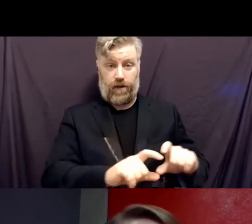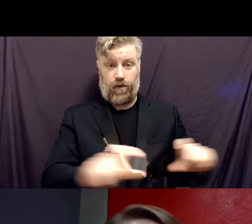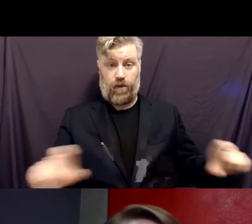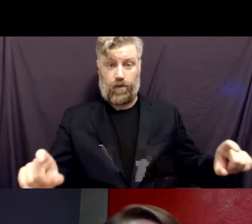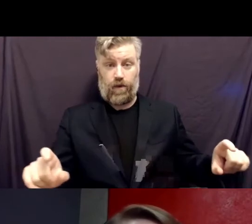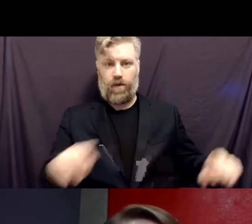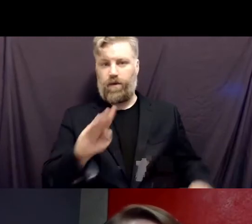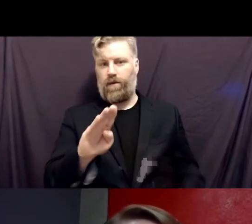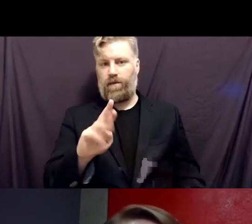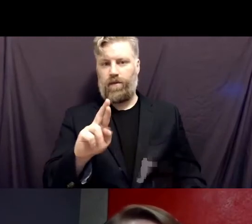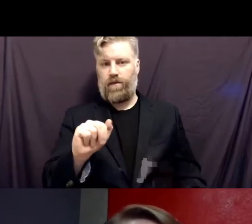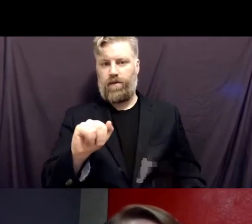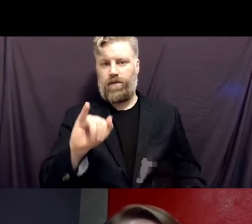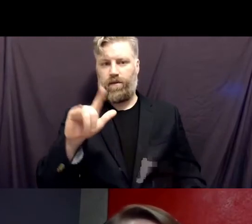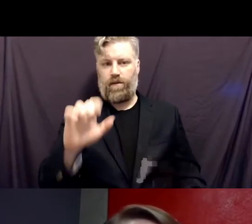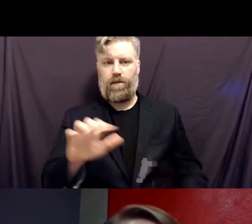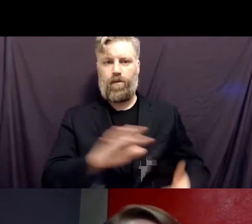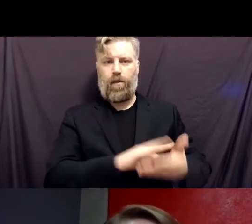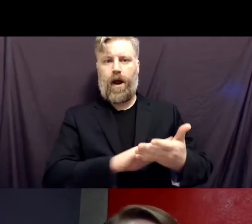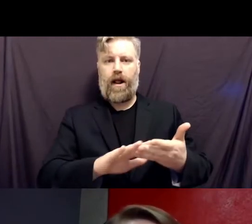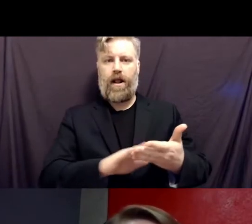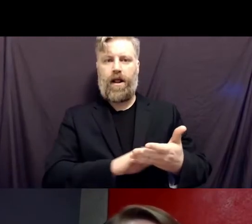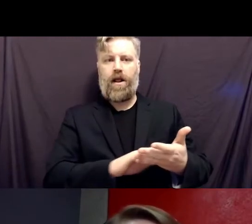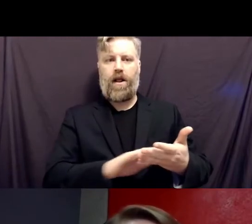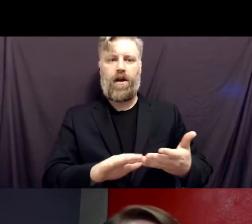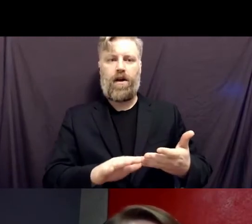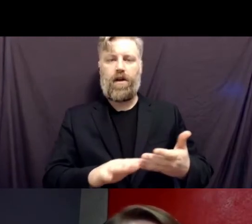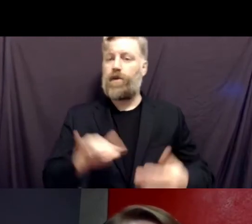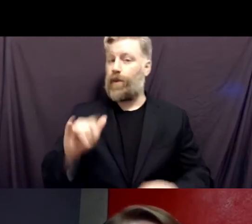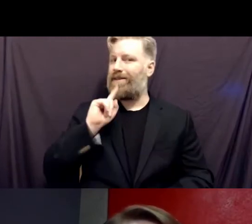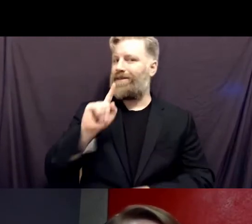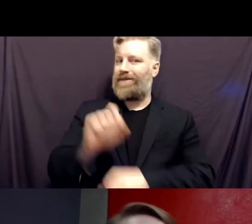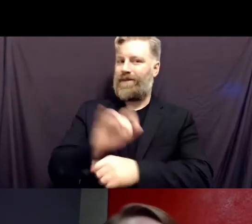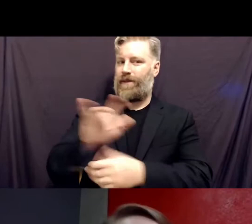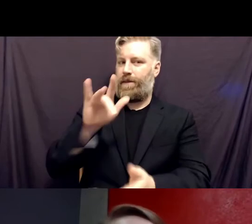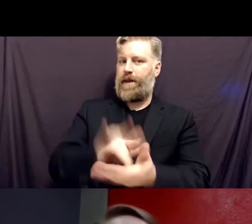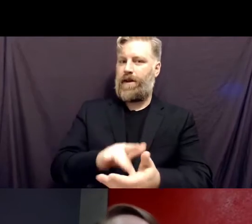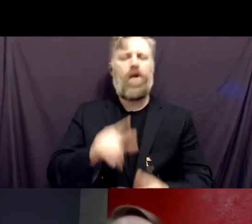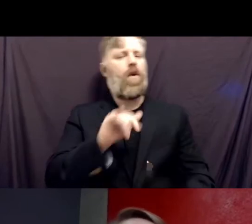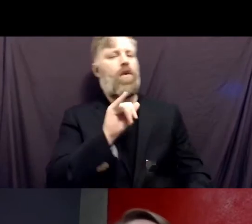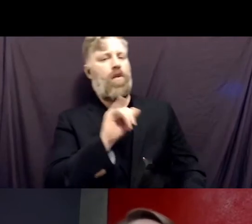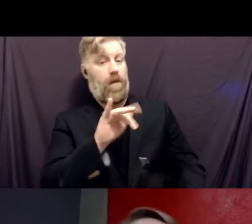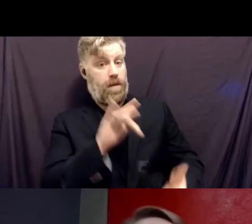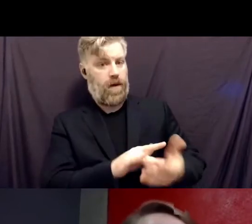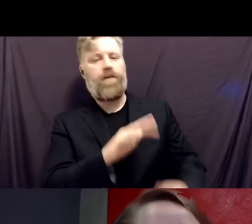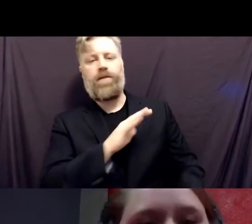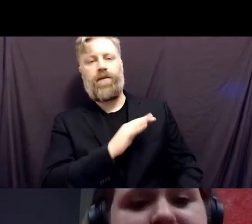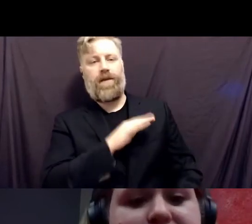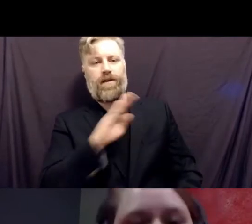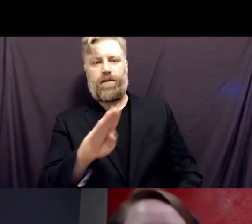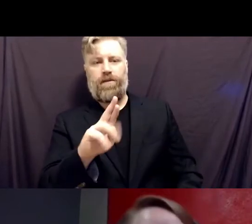in Braille. No, it's not bottom, it's actually the middle. Oh, it's the middle from where I saw. In the middle is the